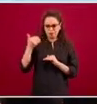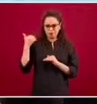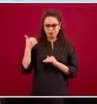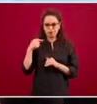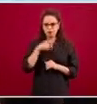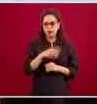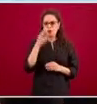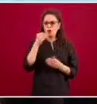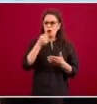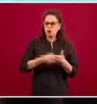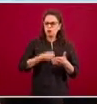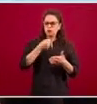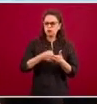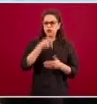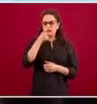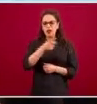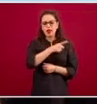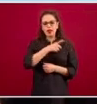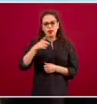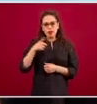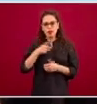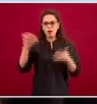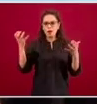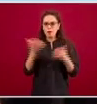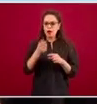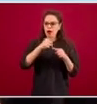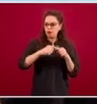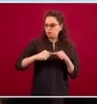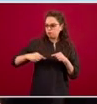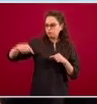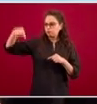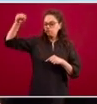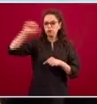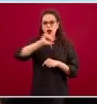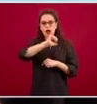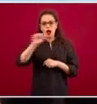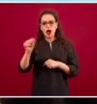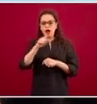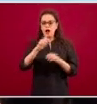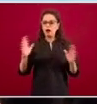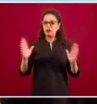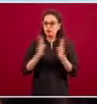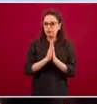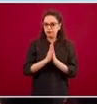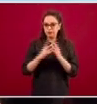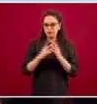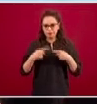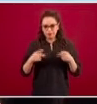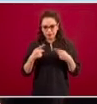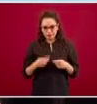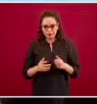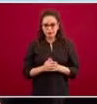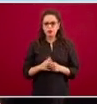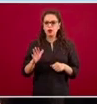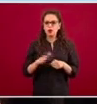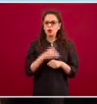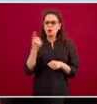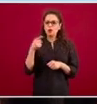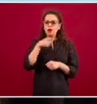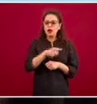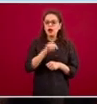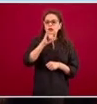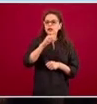overall. There was a person, I don't remember who was insisting in recent